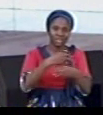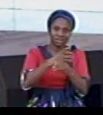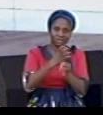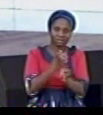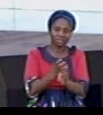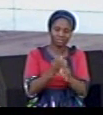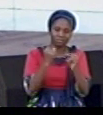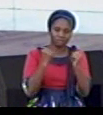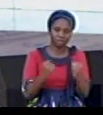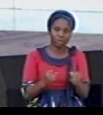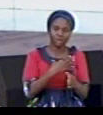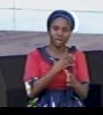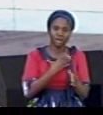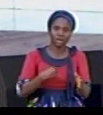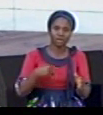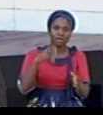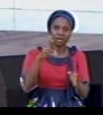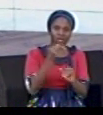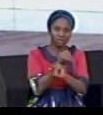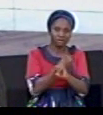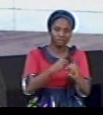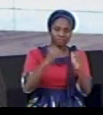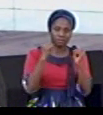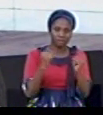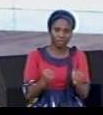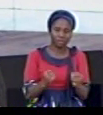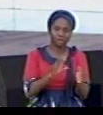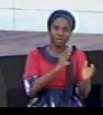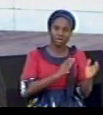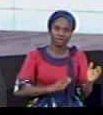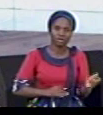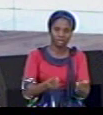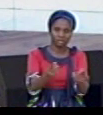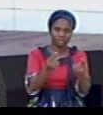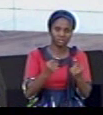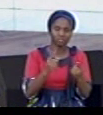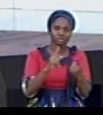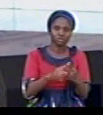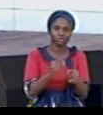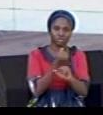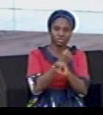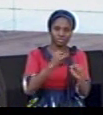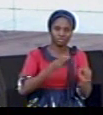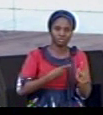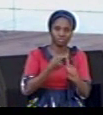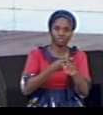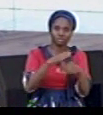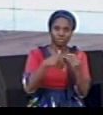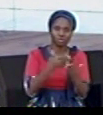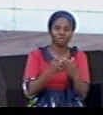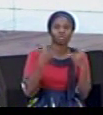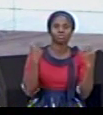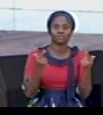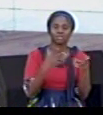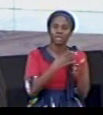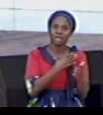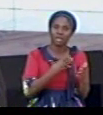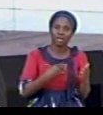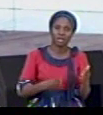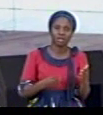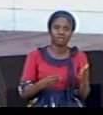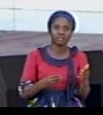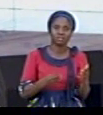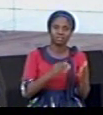power. Christ came to save us from all sin, and Christ saves to